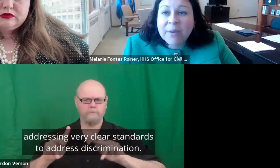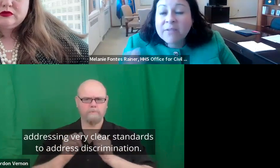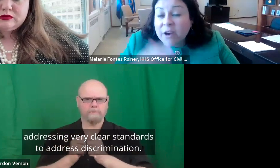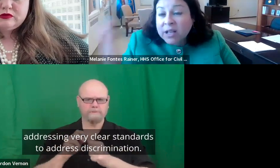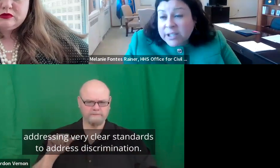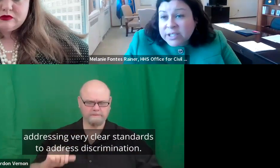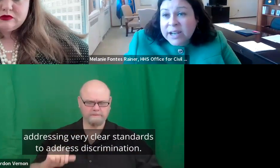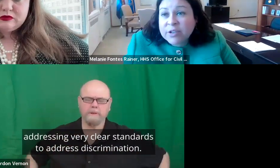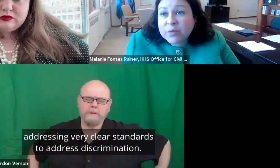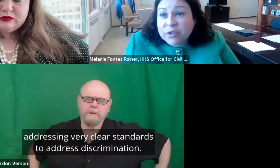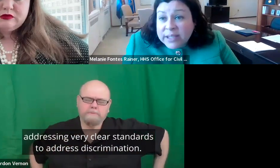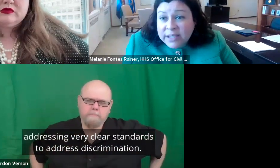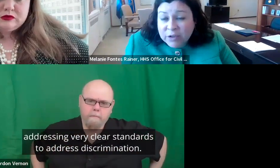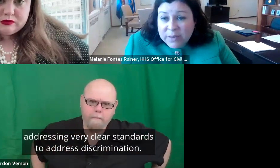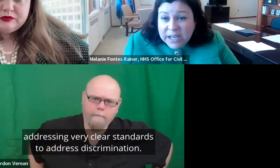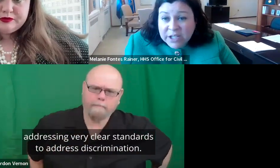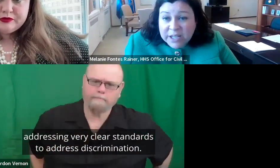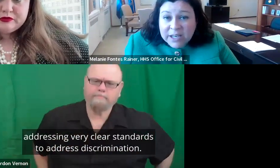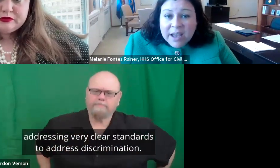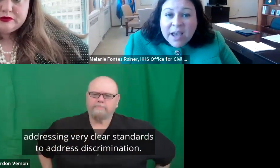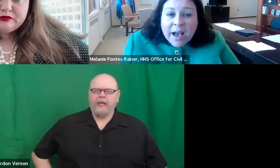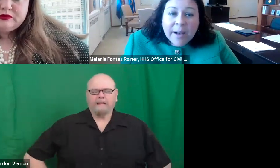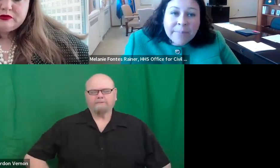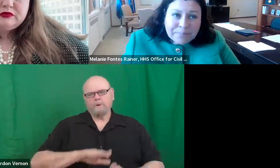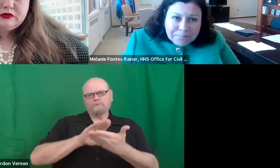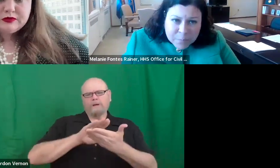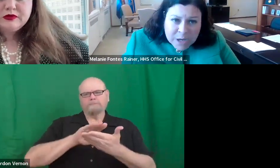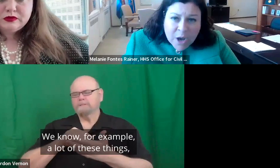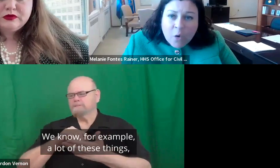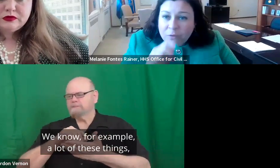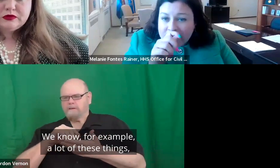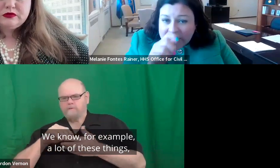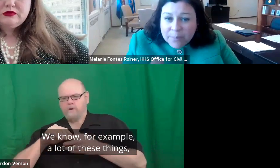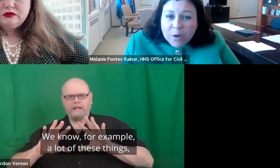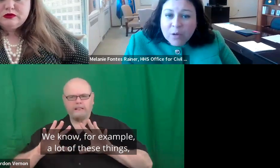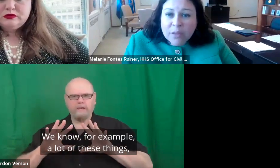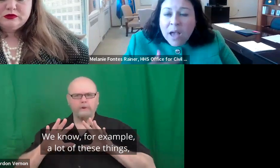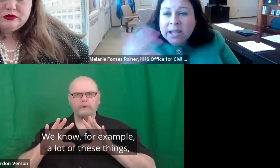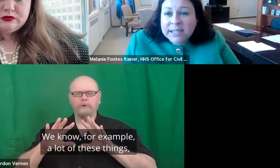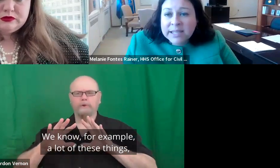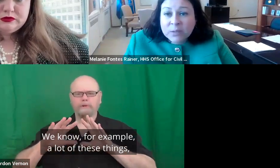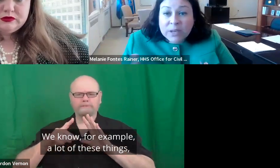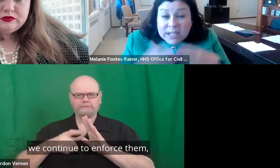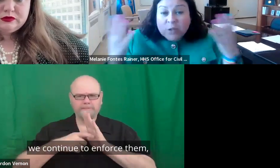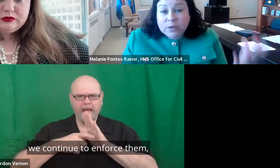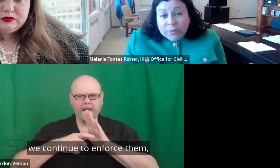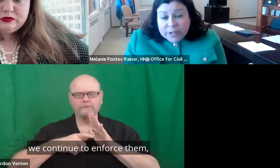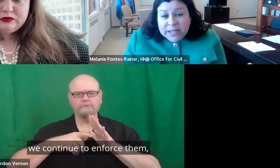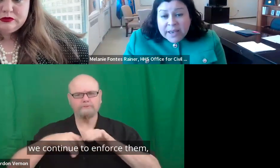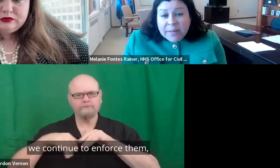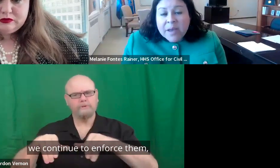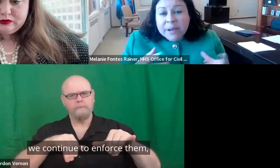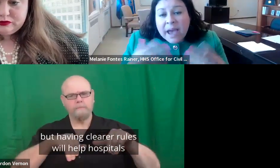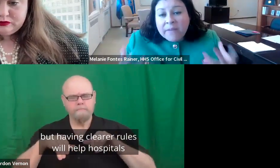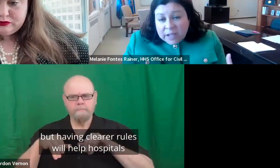addressing very clear standards to address discrimination. We know, for example, a lot of these things, we continue to